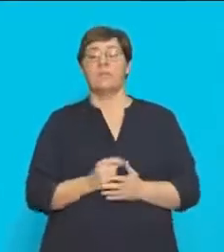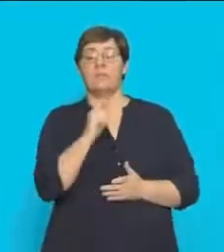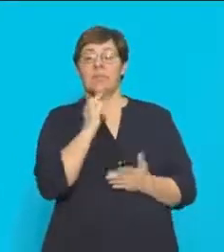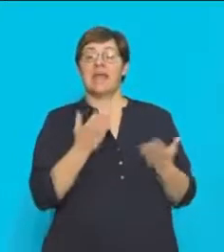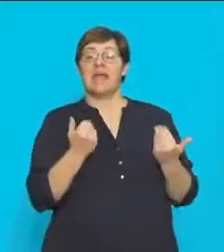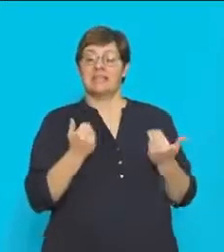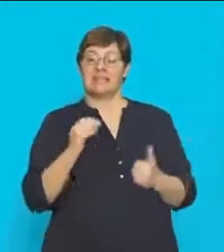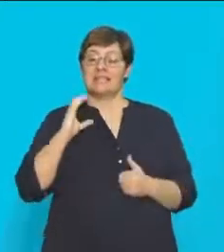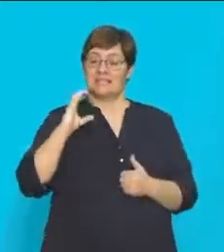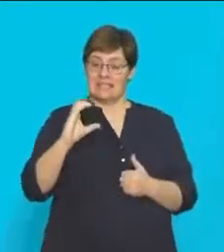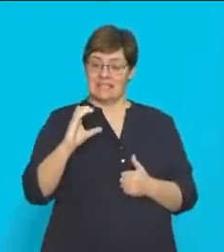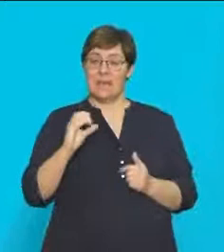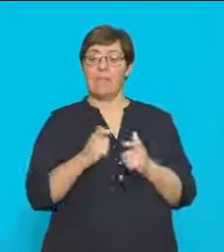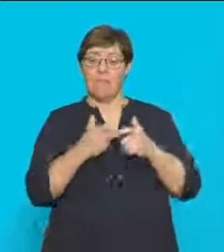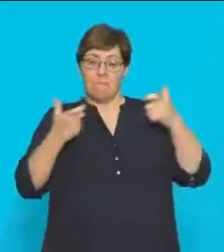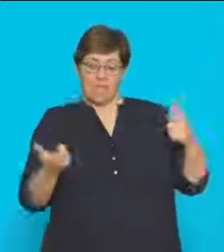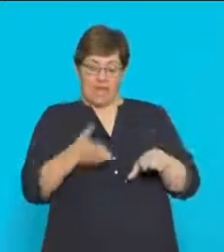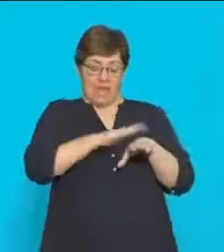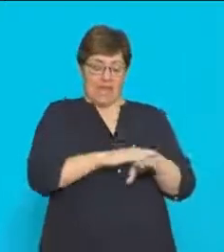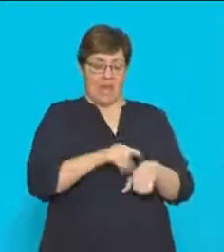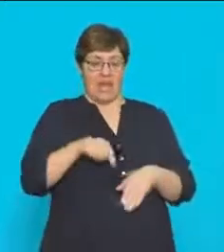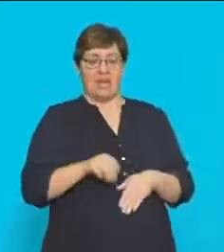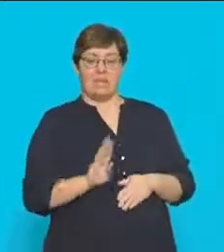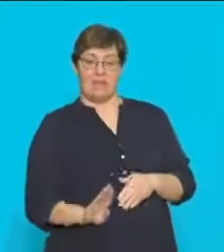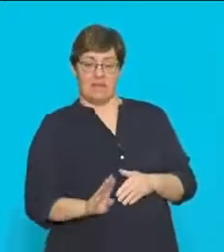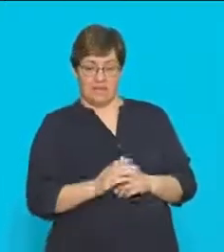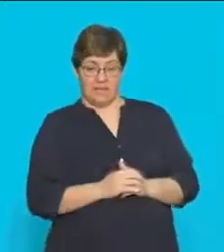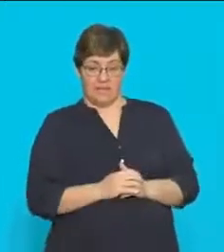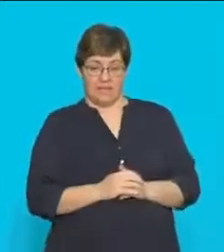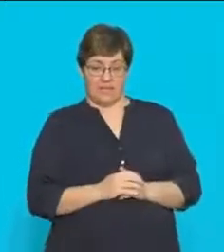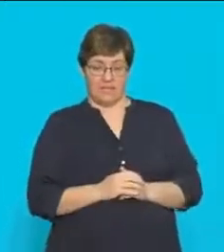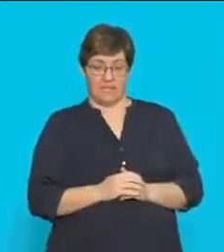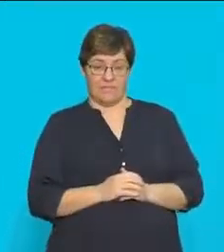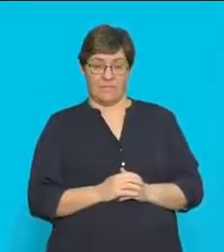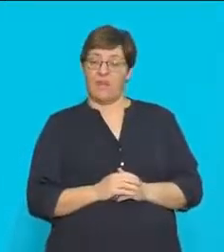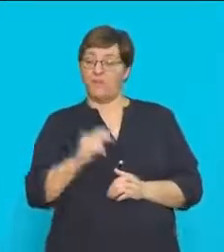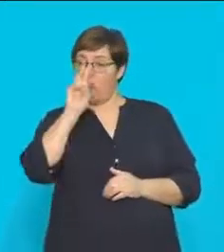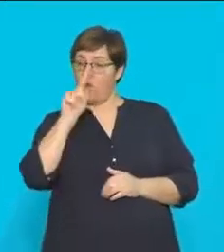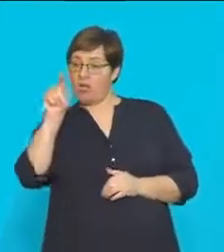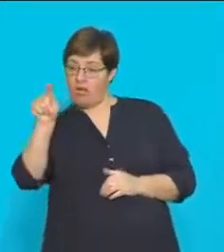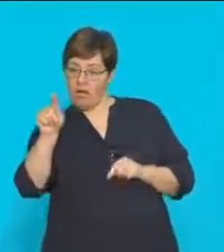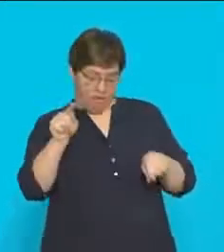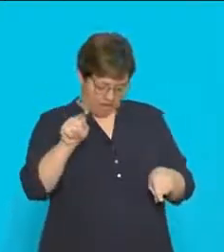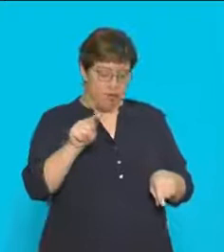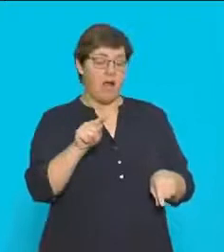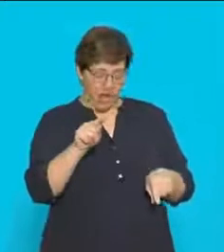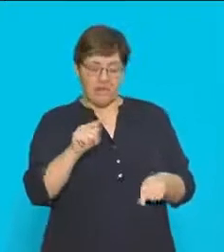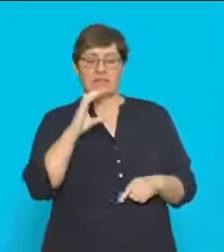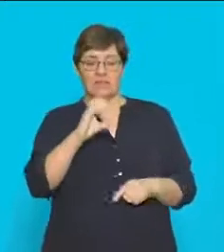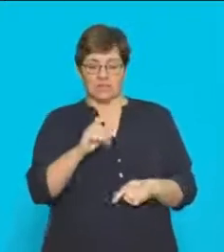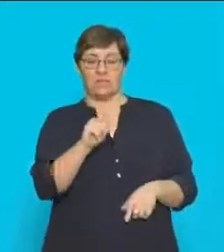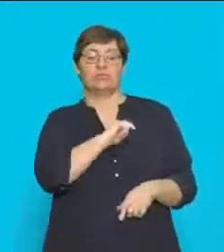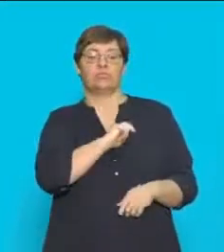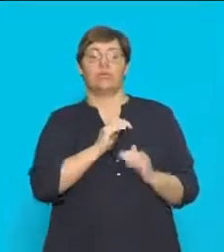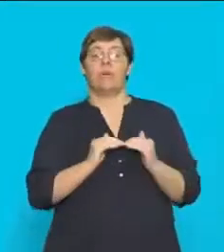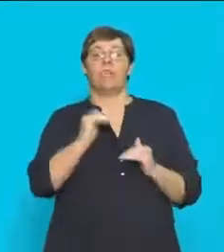expect C to be bigger in value than 14. And if you look at our answer, C